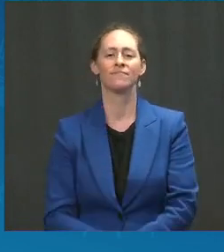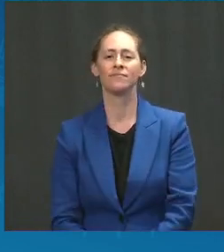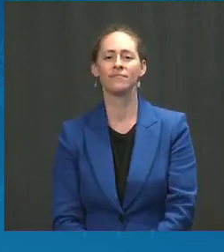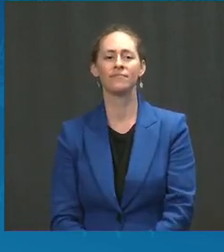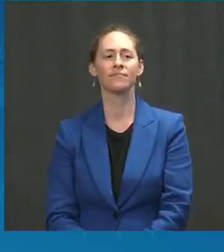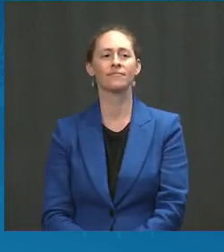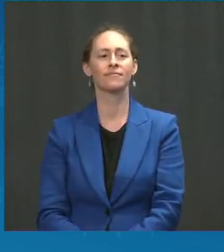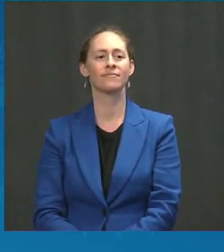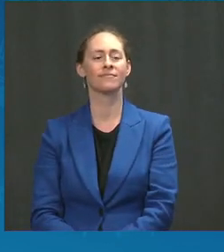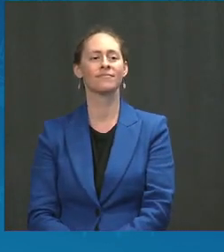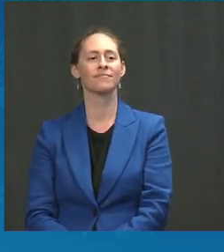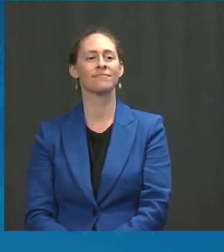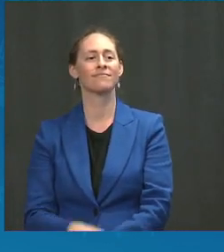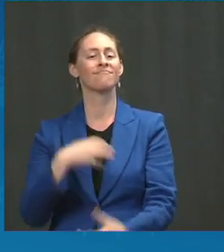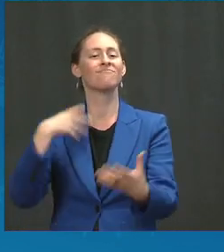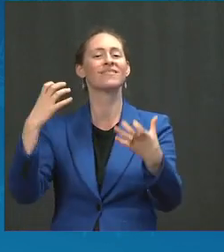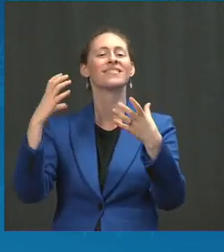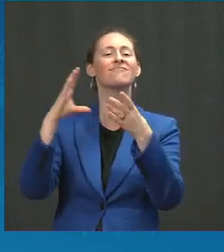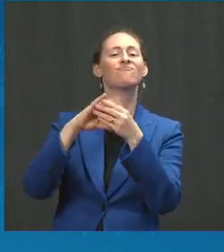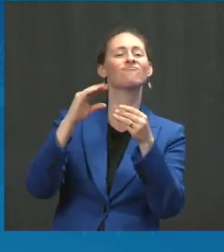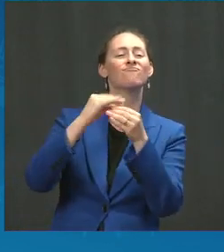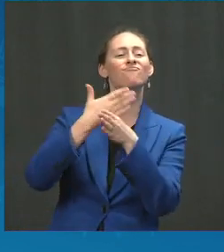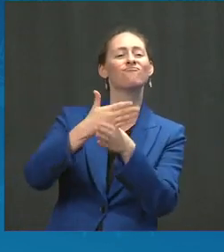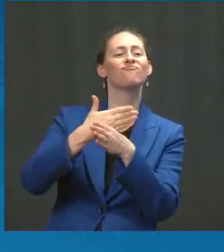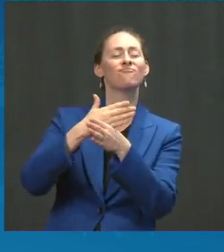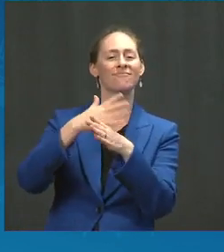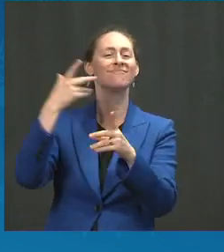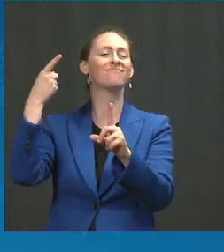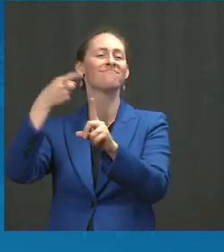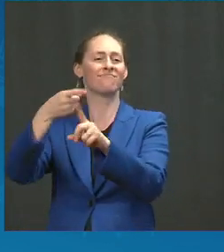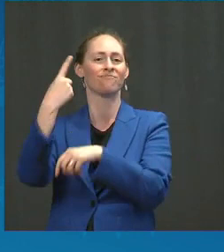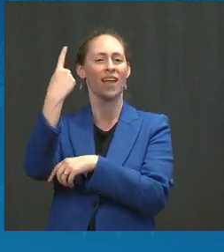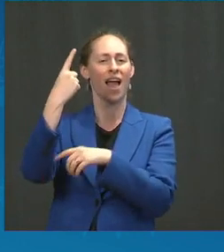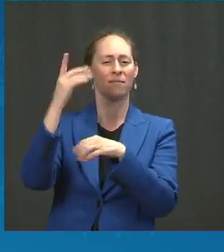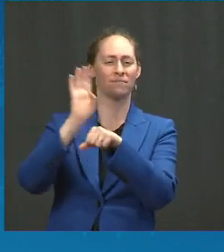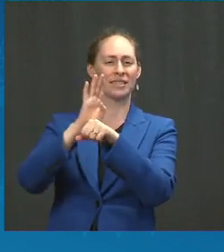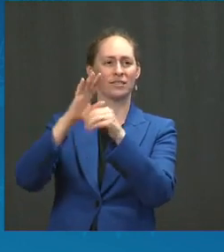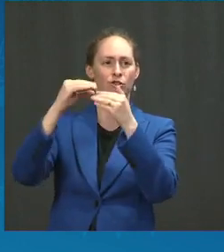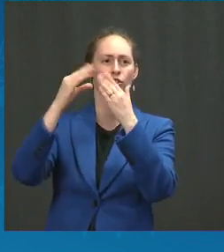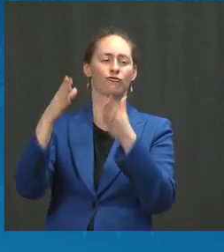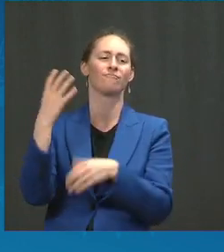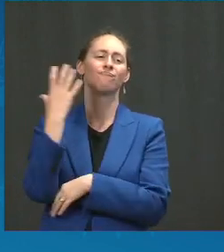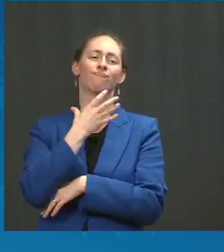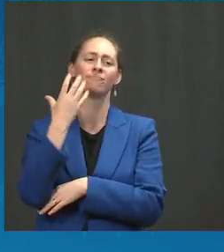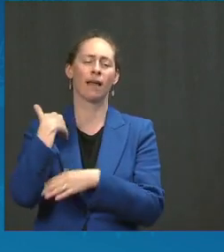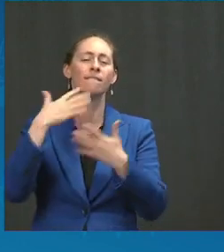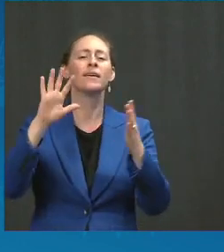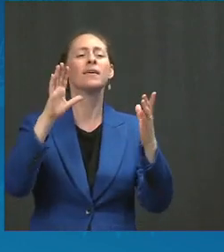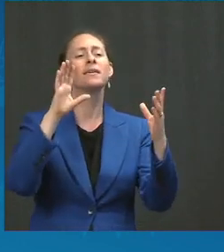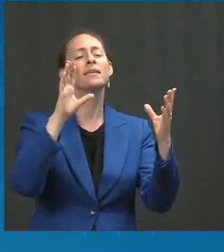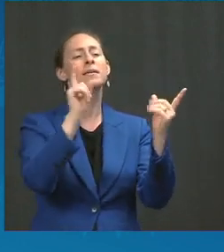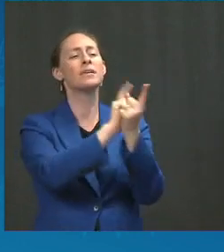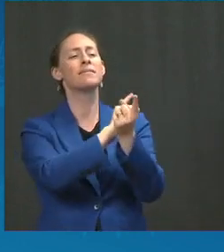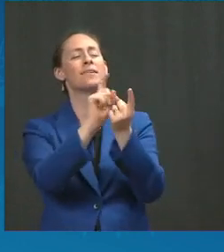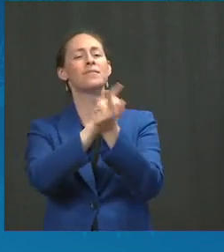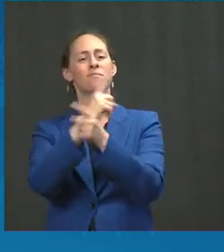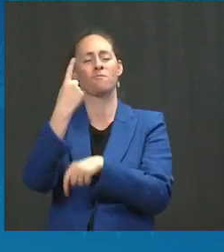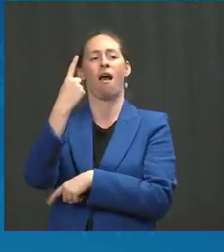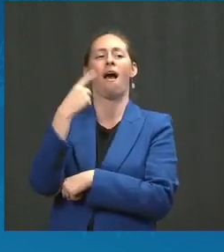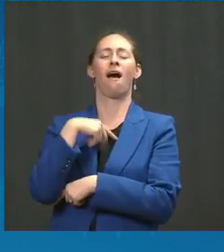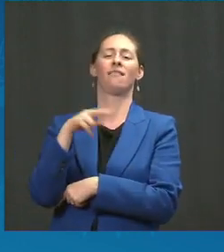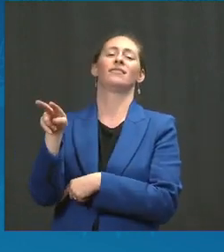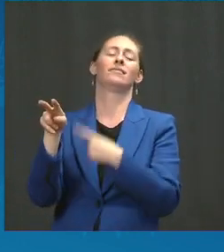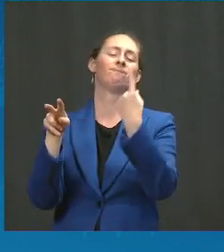incredible business leader among the many. I've been traveling around the country meeting with folks. And recently I met a